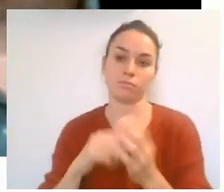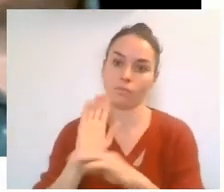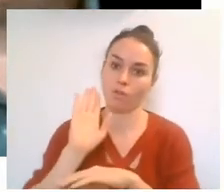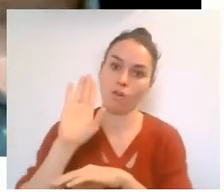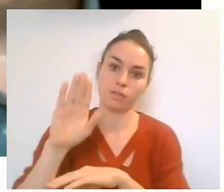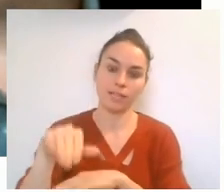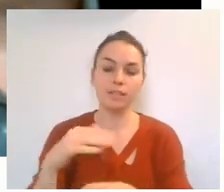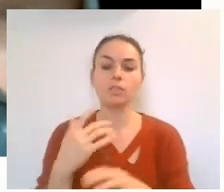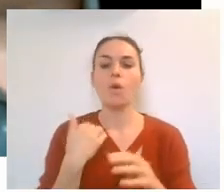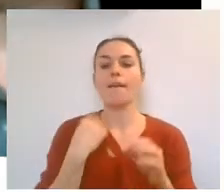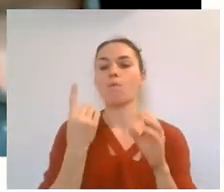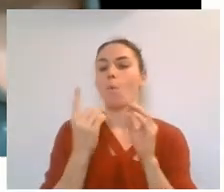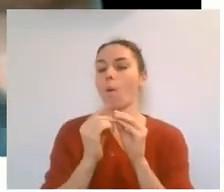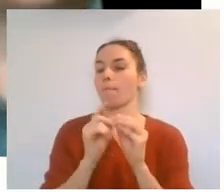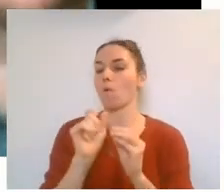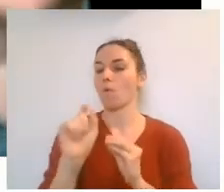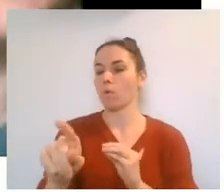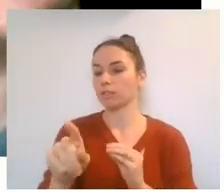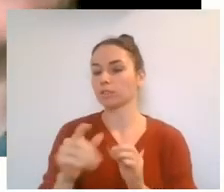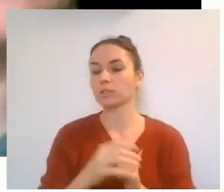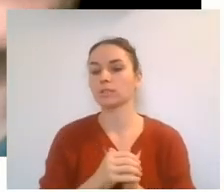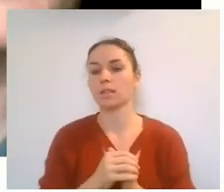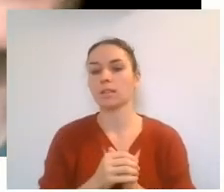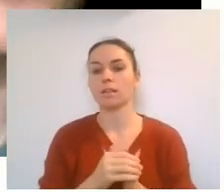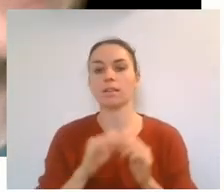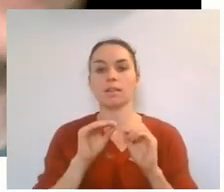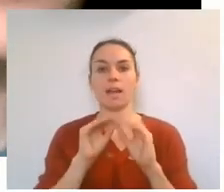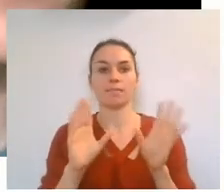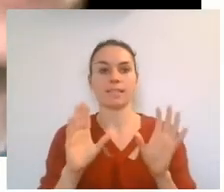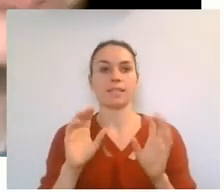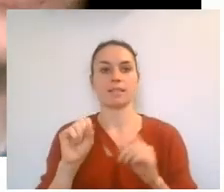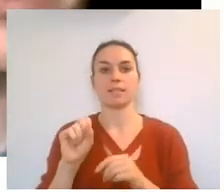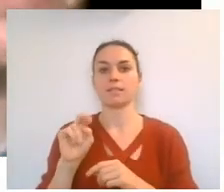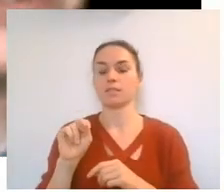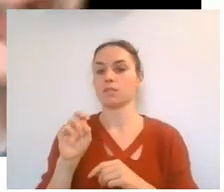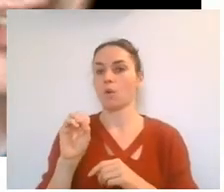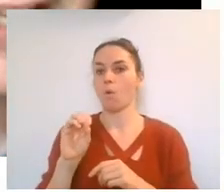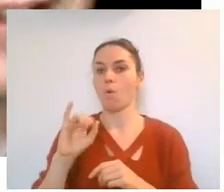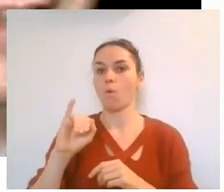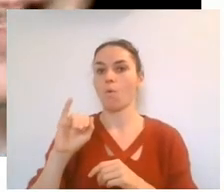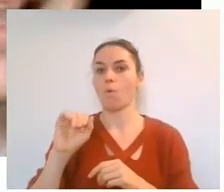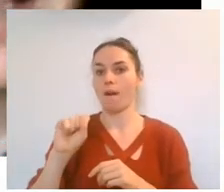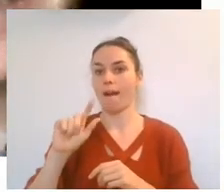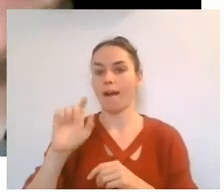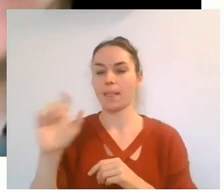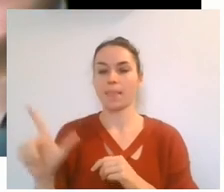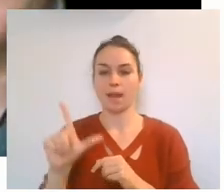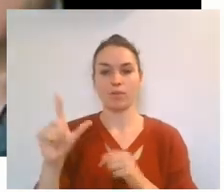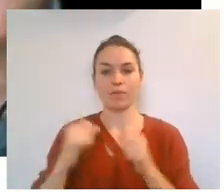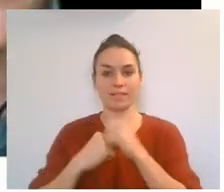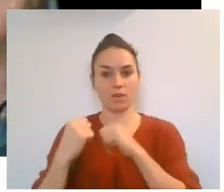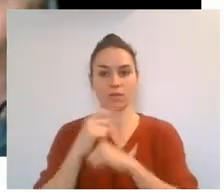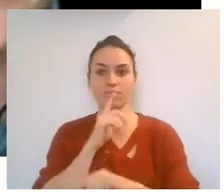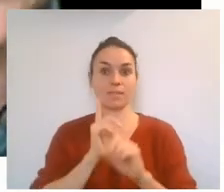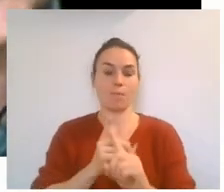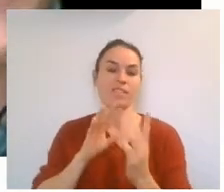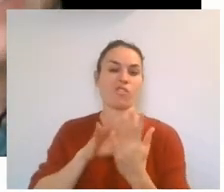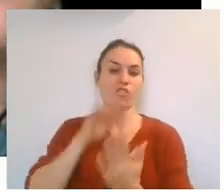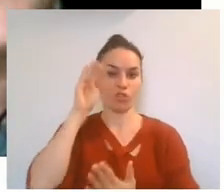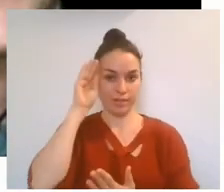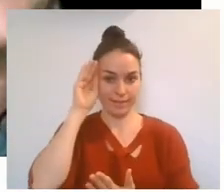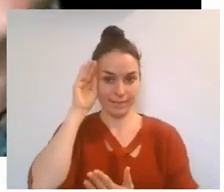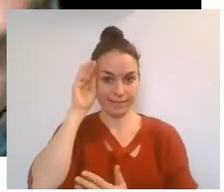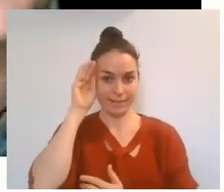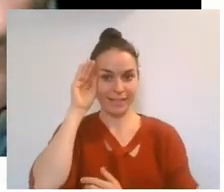where is that one? Yeah, because, you know, Sno-Isle Libraries and the Sno-Isle Libraries Foundation were all about learning. And you have a very particular